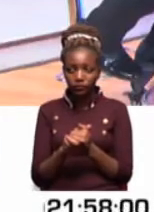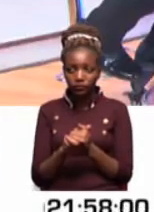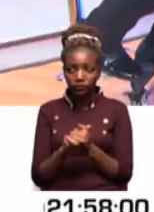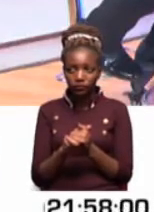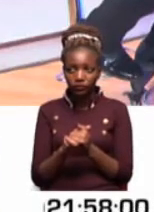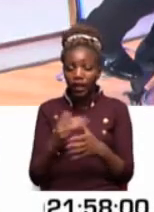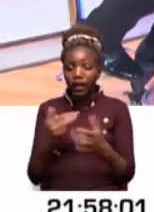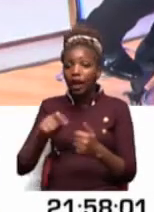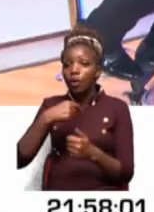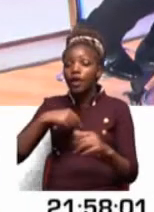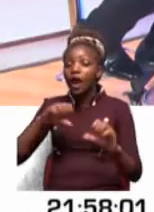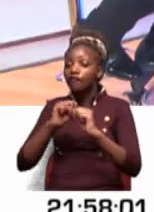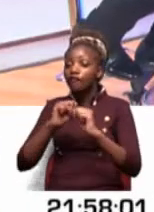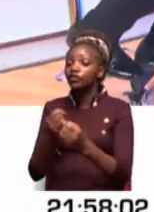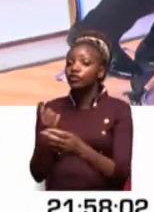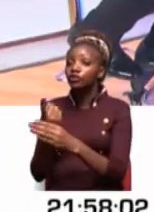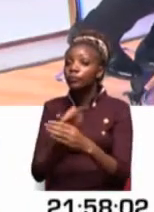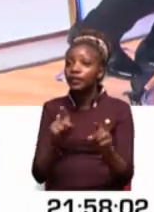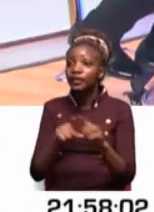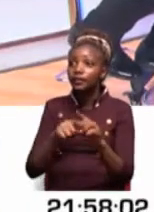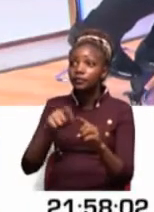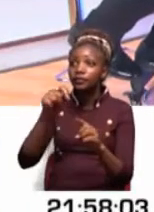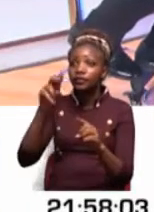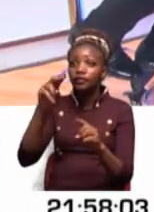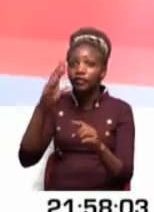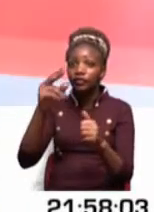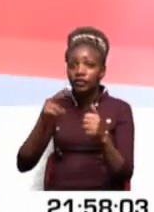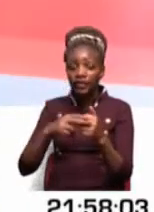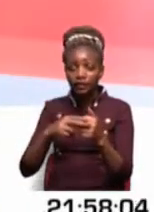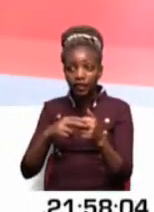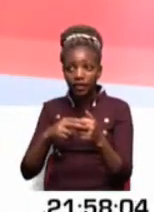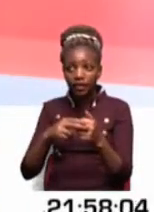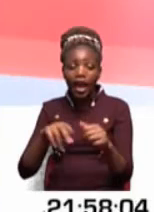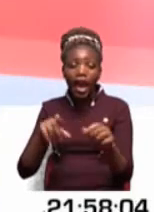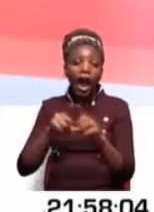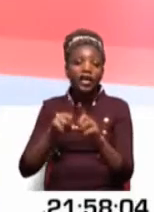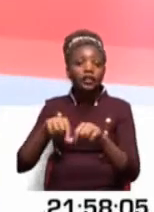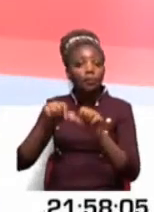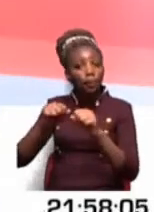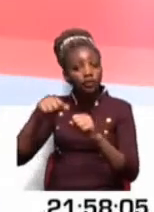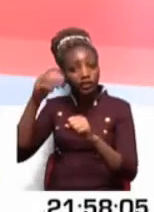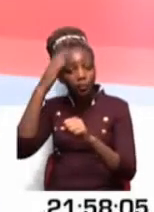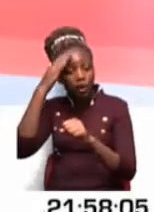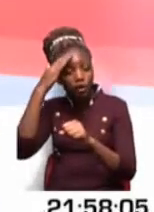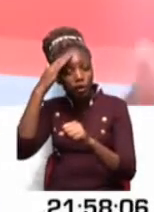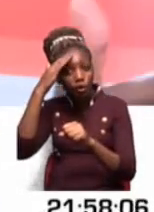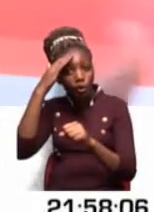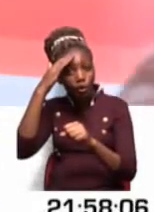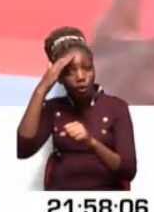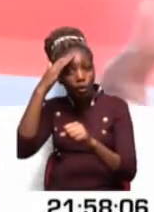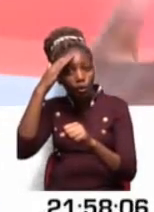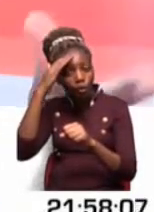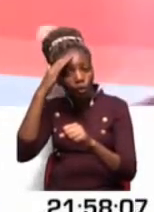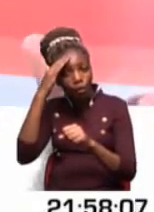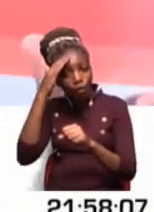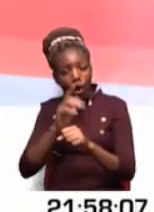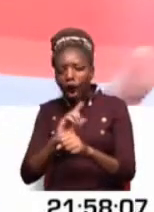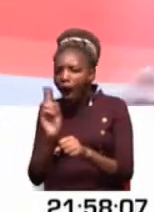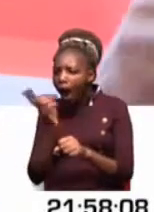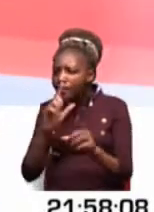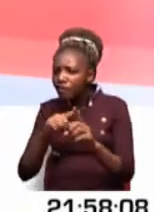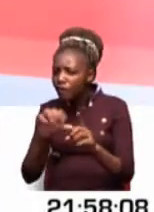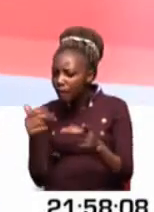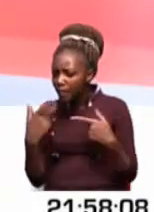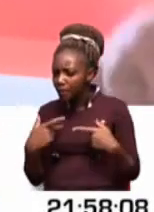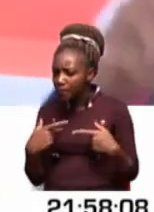they have the social media, they have the Tv47, which is informing. They should be able to know that there is no threat being posed by that other person.